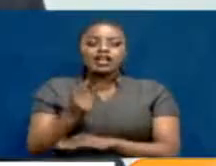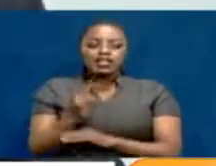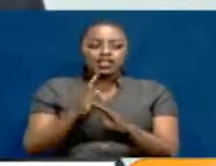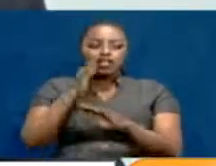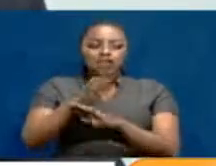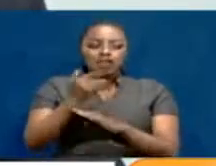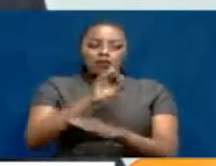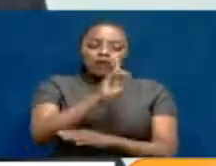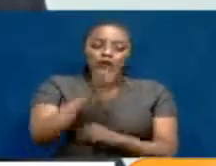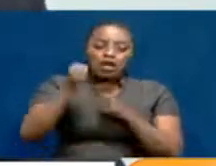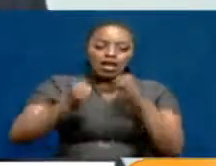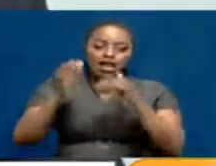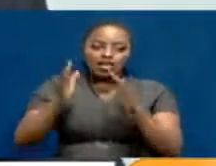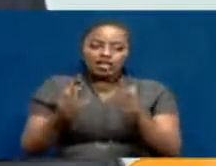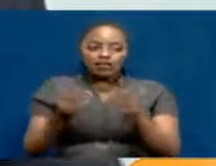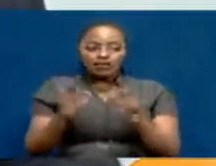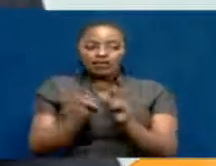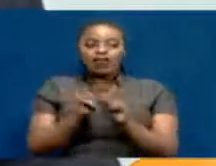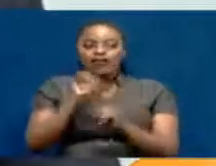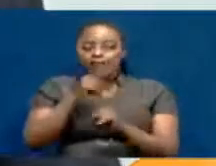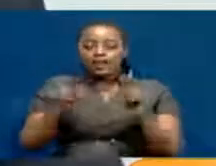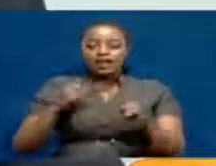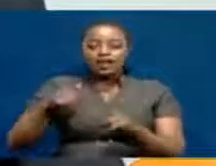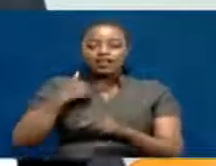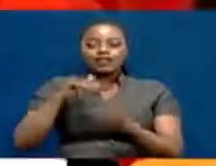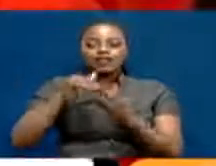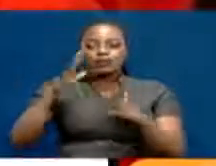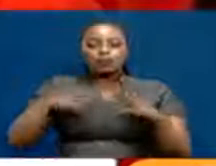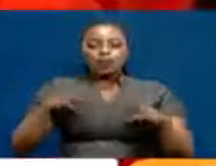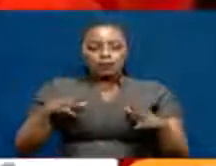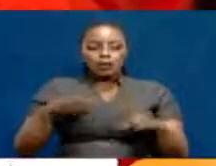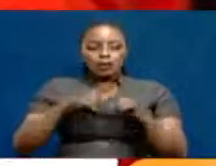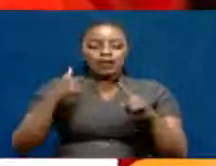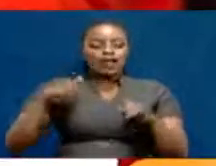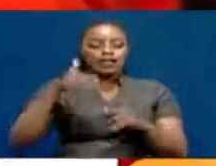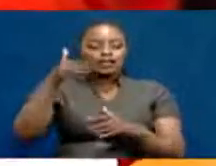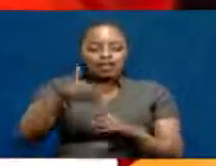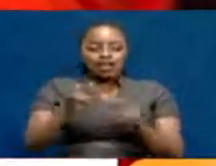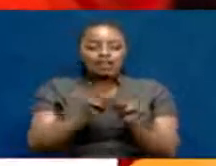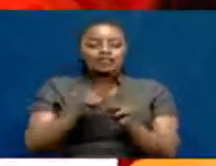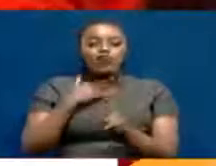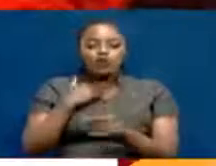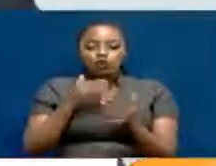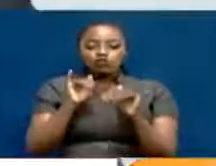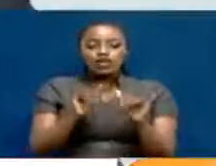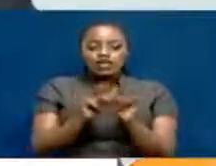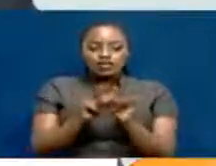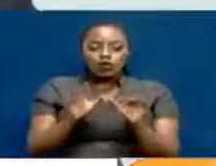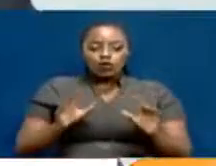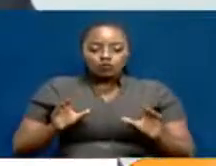are maybe one athlete, maybe, and all that, but you are the biggest. So, but because we are also there and we want to see to it that we are